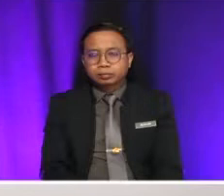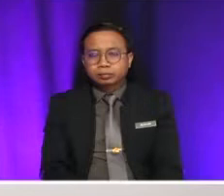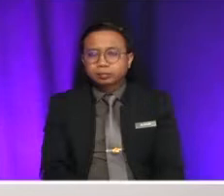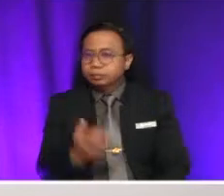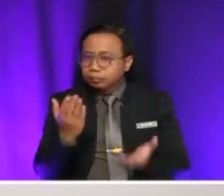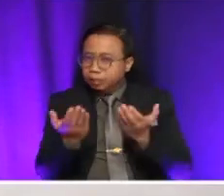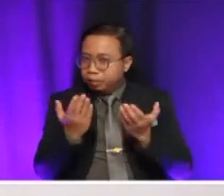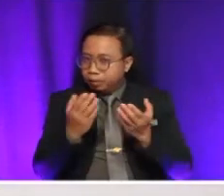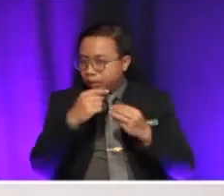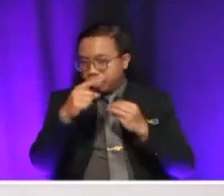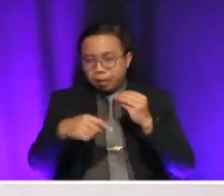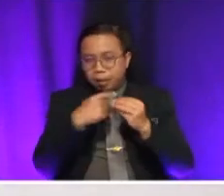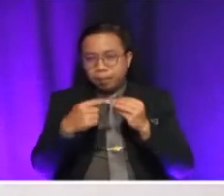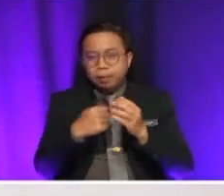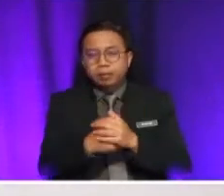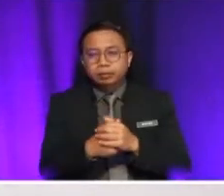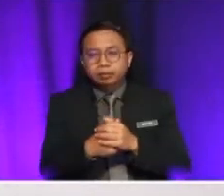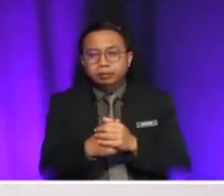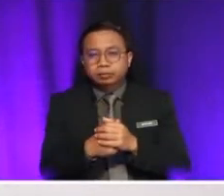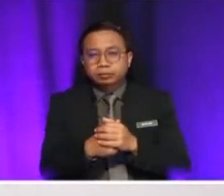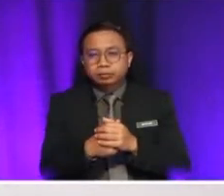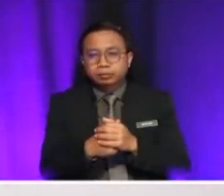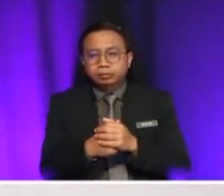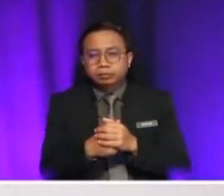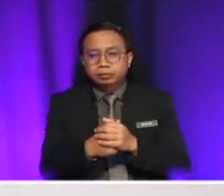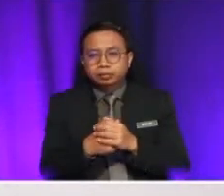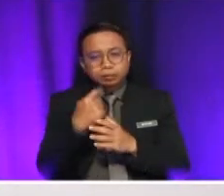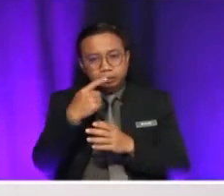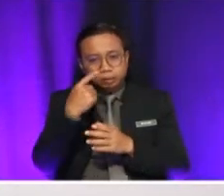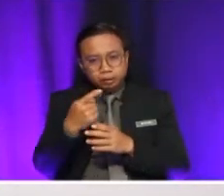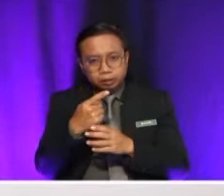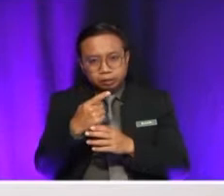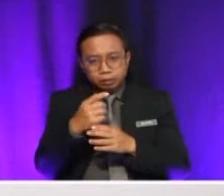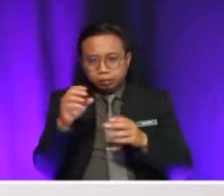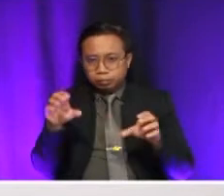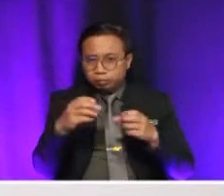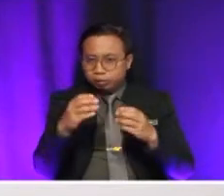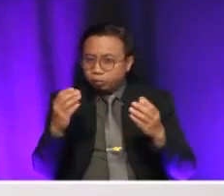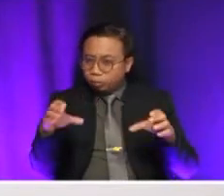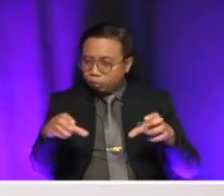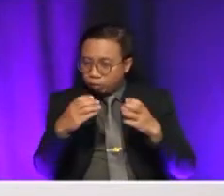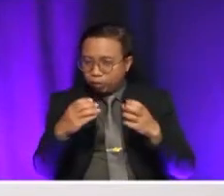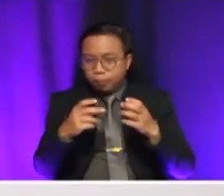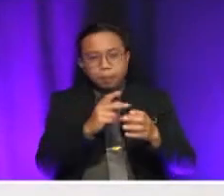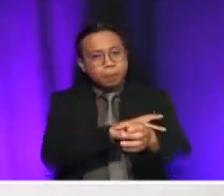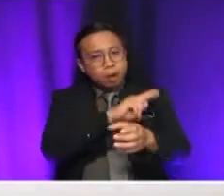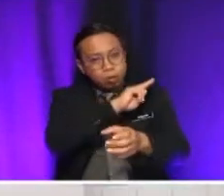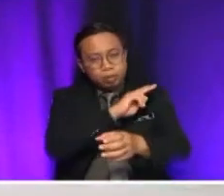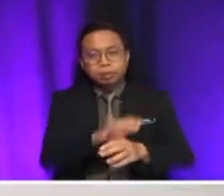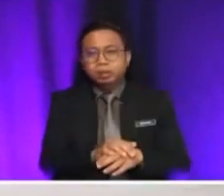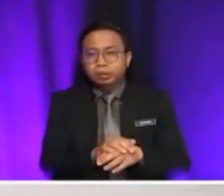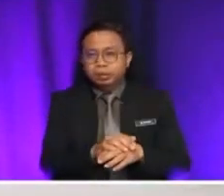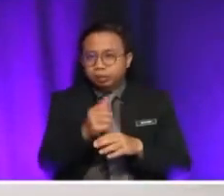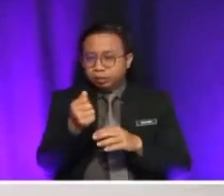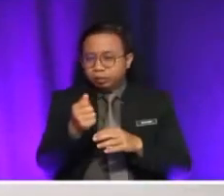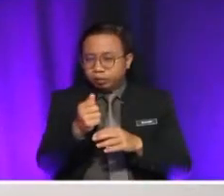Maybe it's about when we play something and then we can generate power like that. Okay, so meaning to say you are